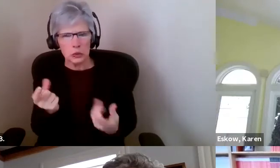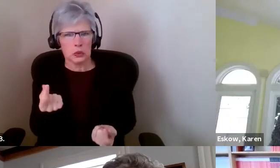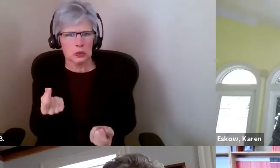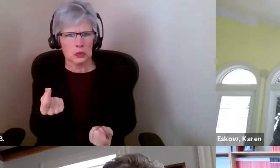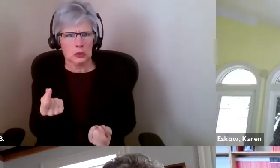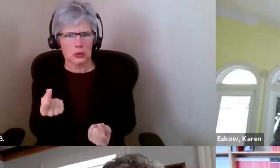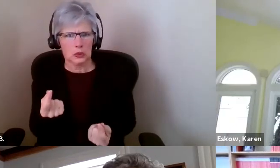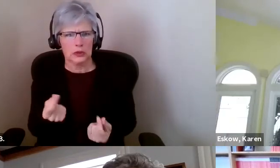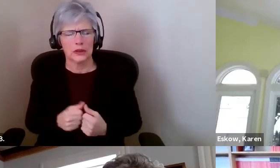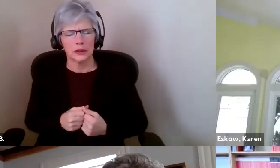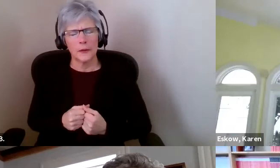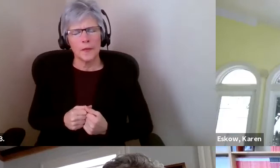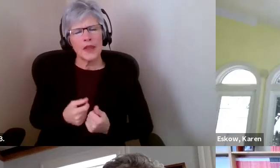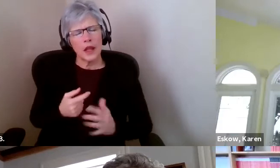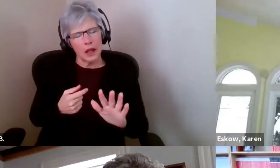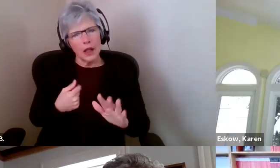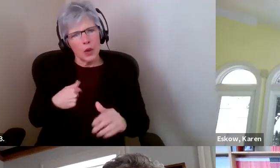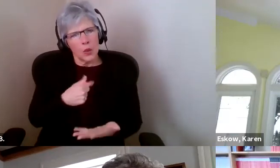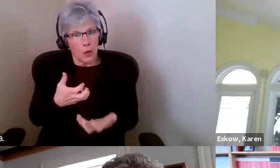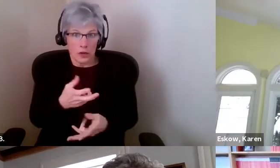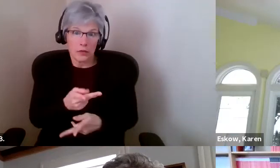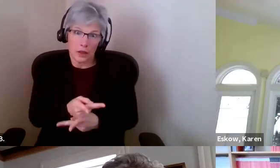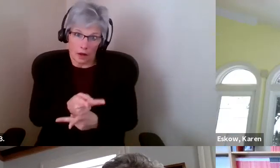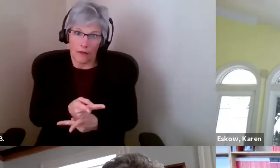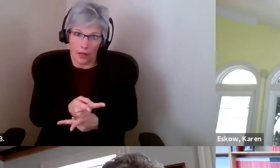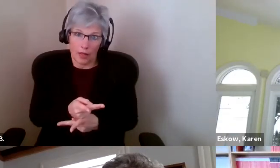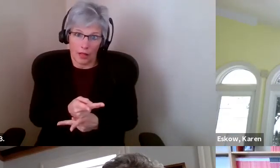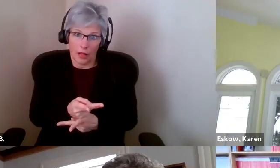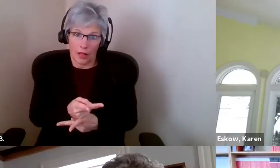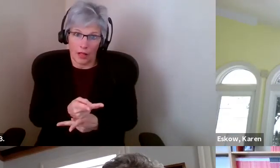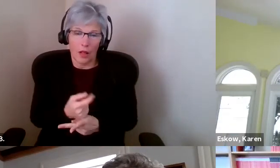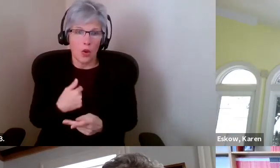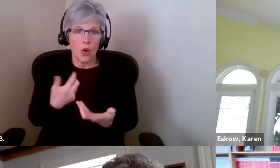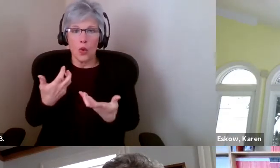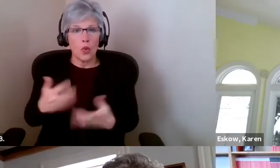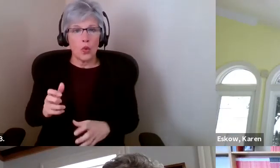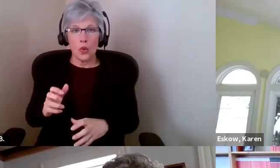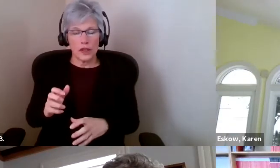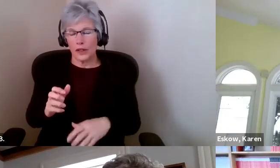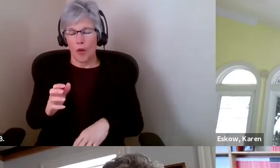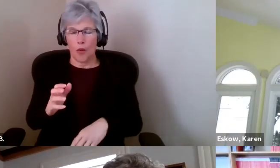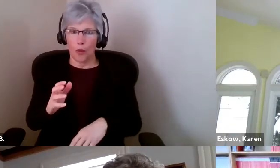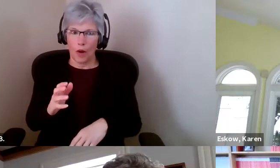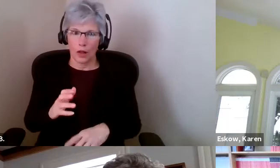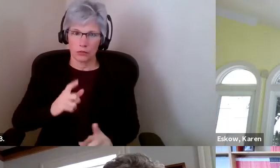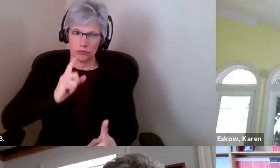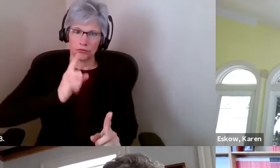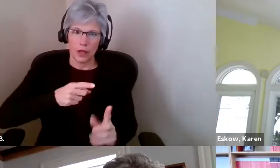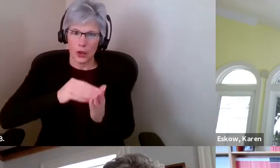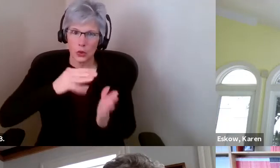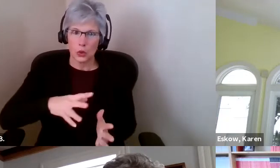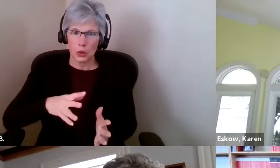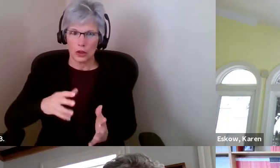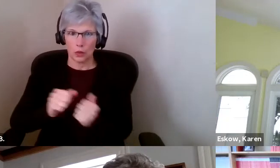to be discreet, okay? We do not want to call out students in front of the class and say, hey, you know, you've got an X in front of your name.